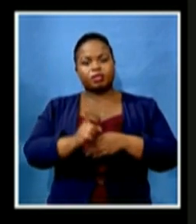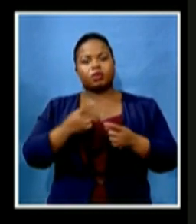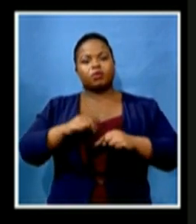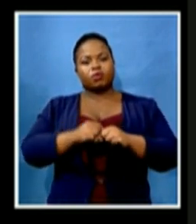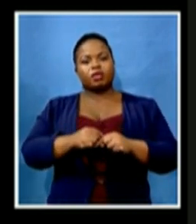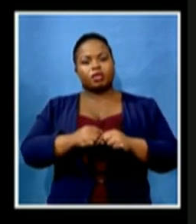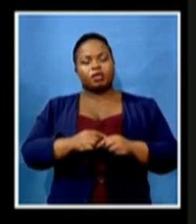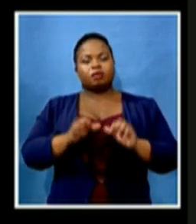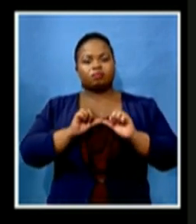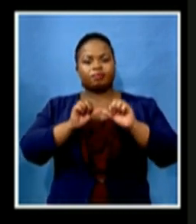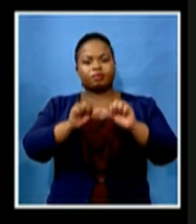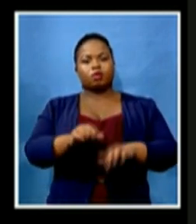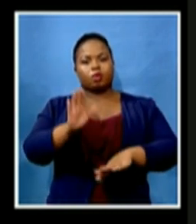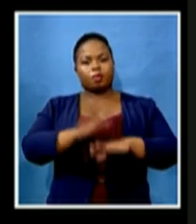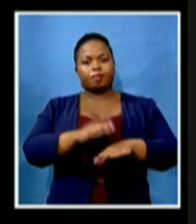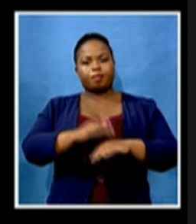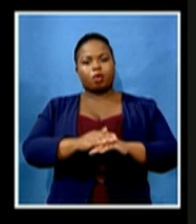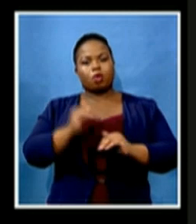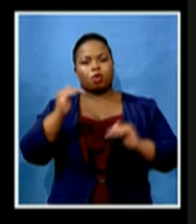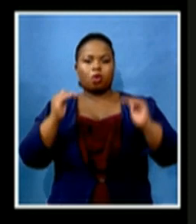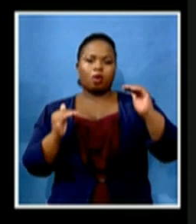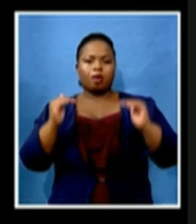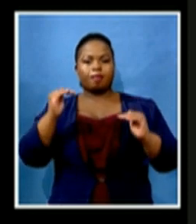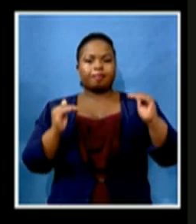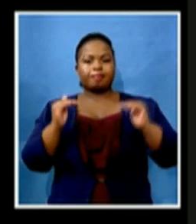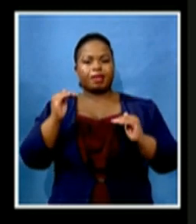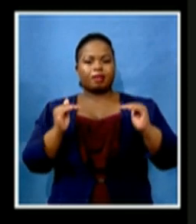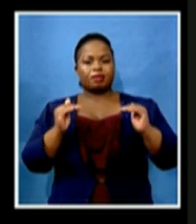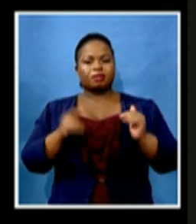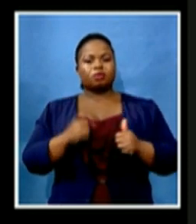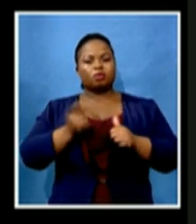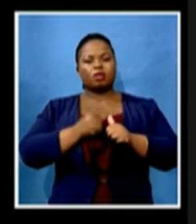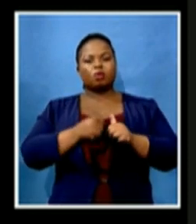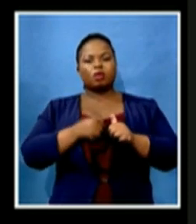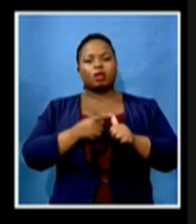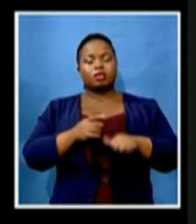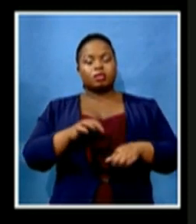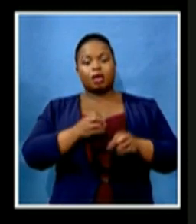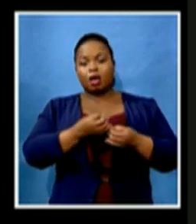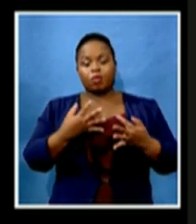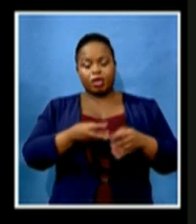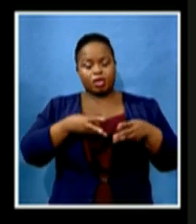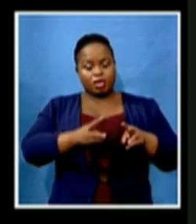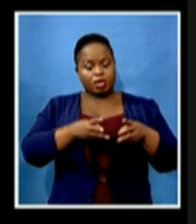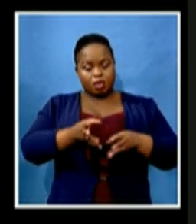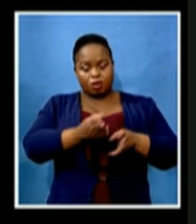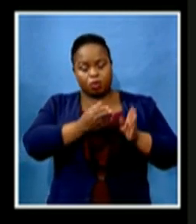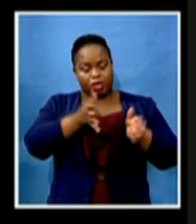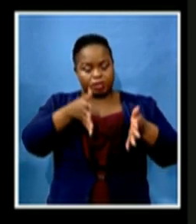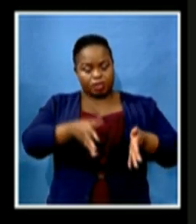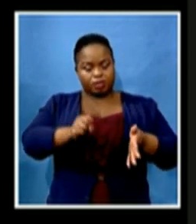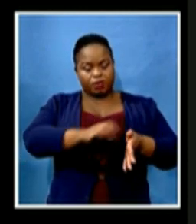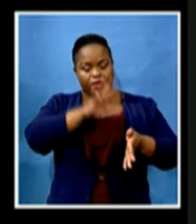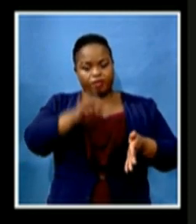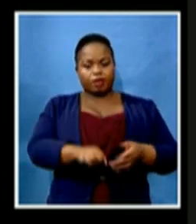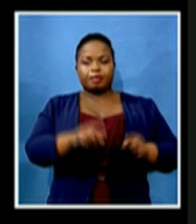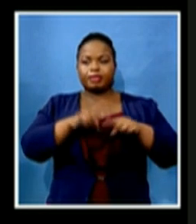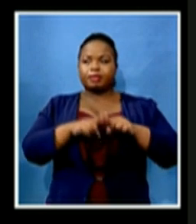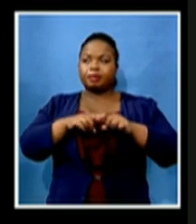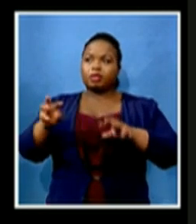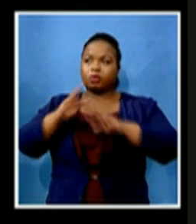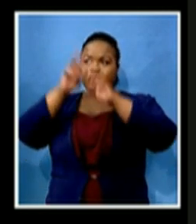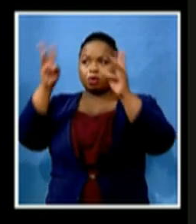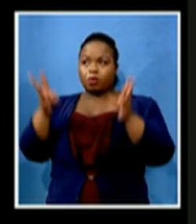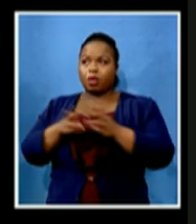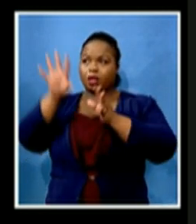based on real-world evidence, but also to incorporate the ability to change some